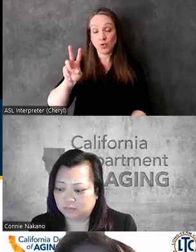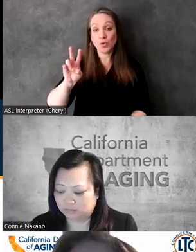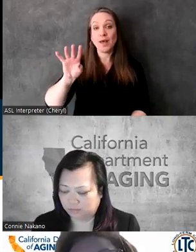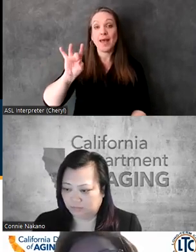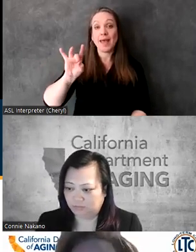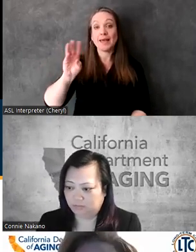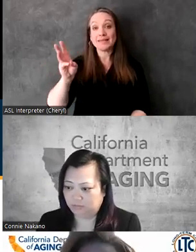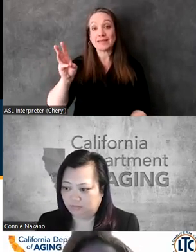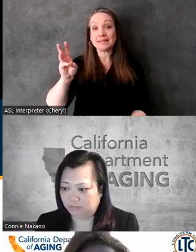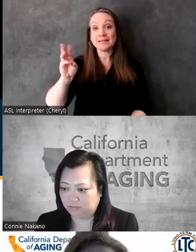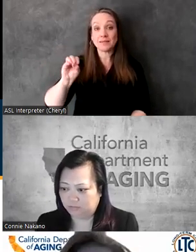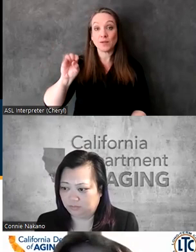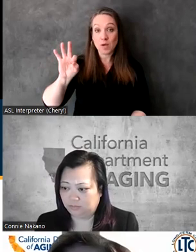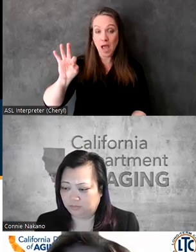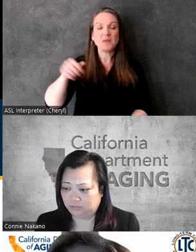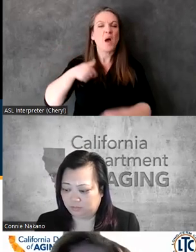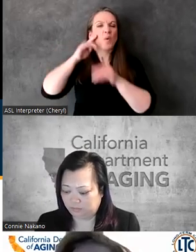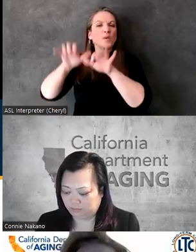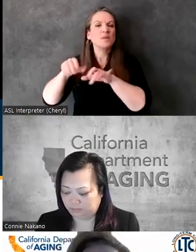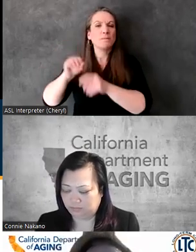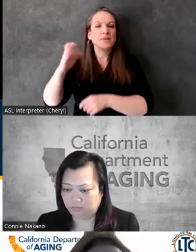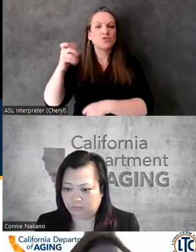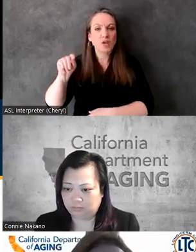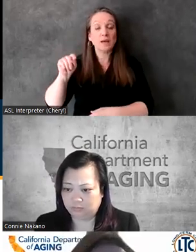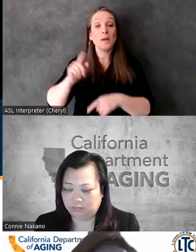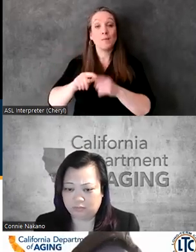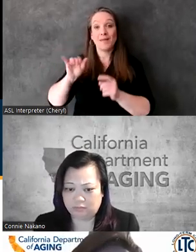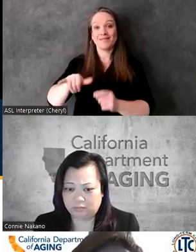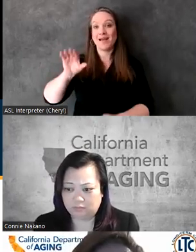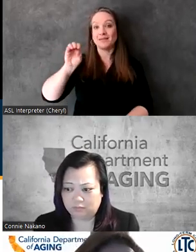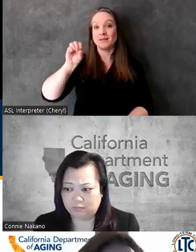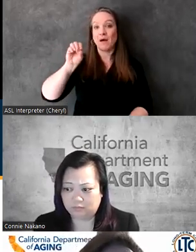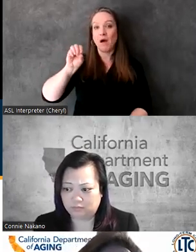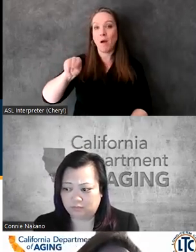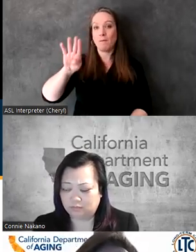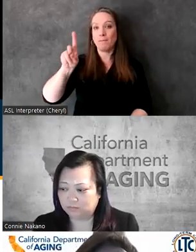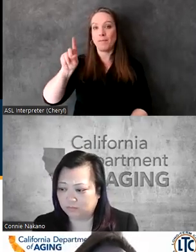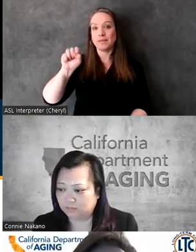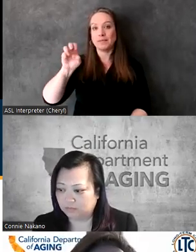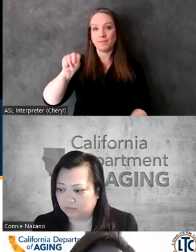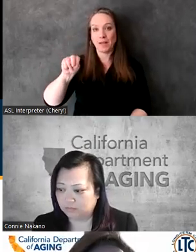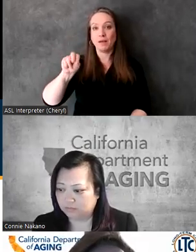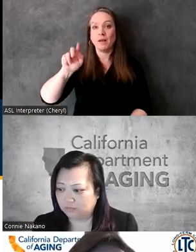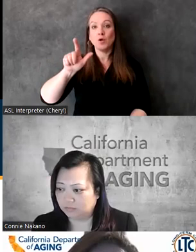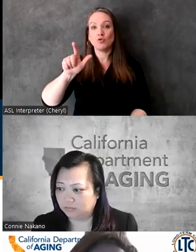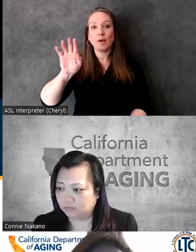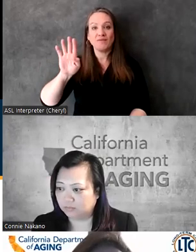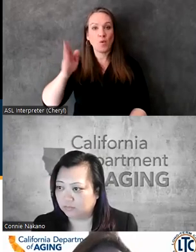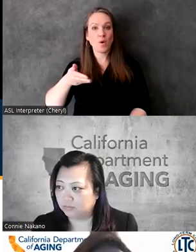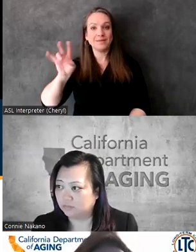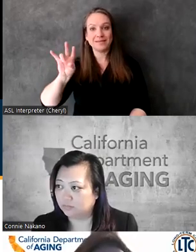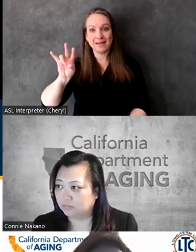1-888-452-8609, and we can put that on the chat. That is 24/7. We obtain